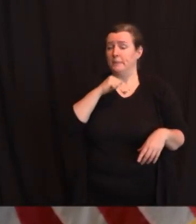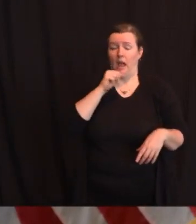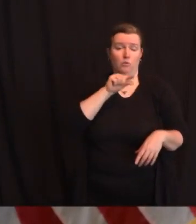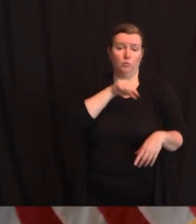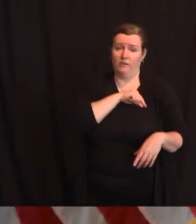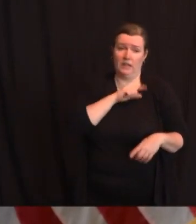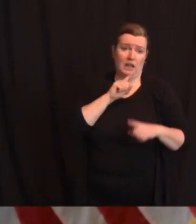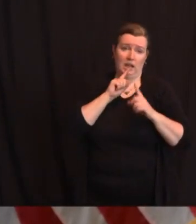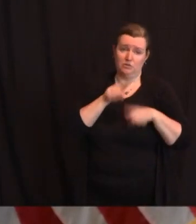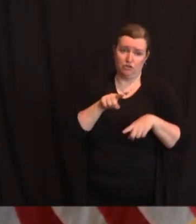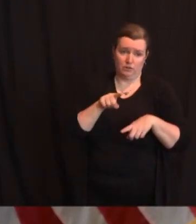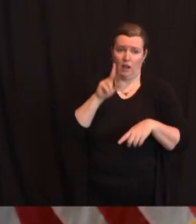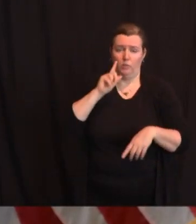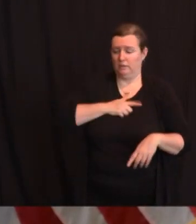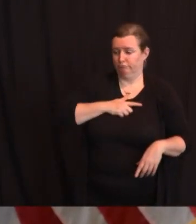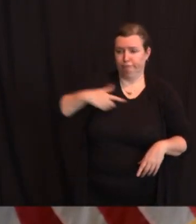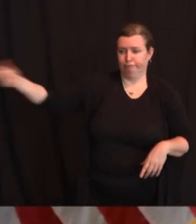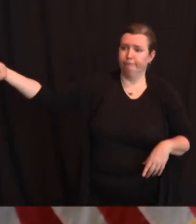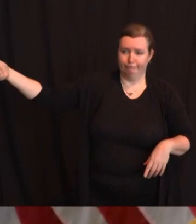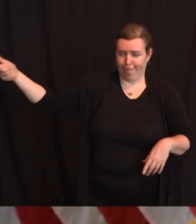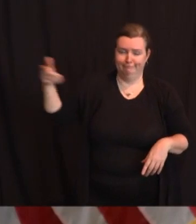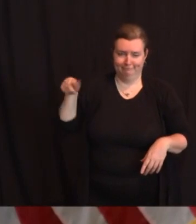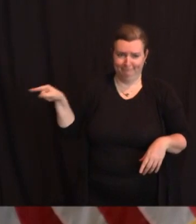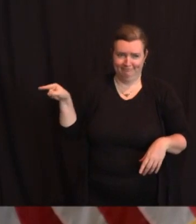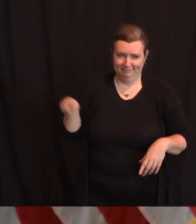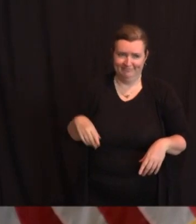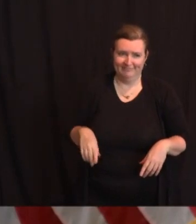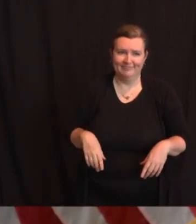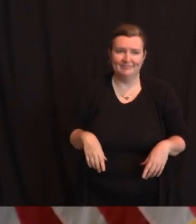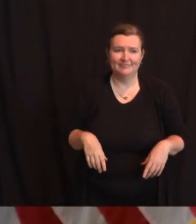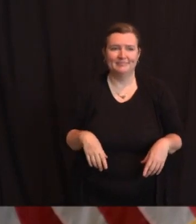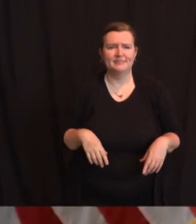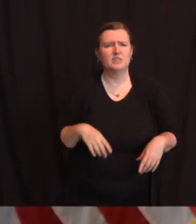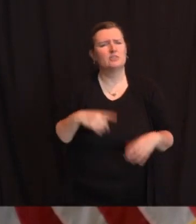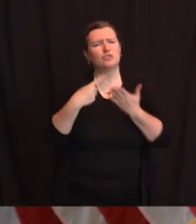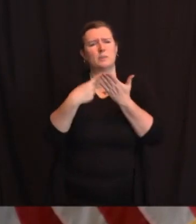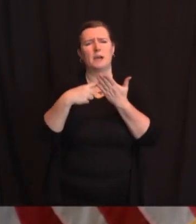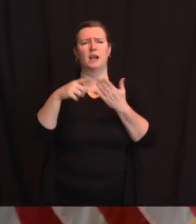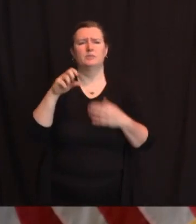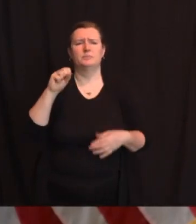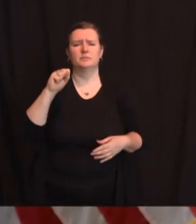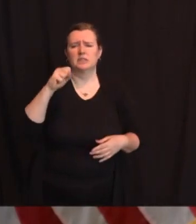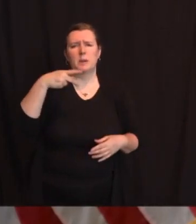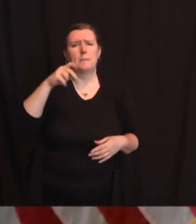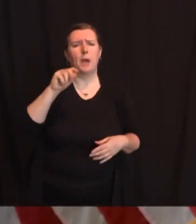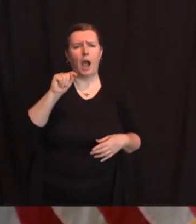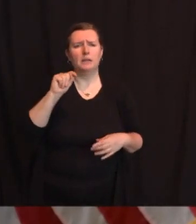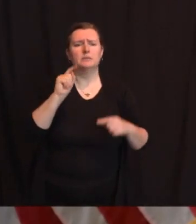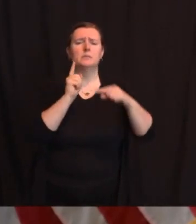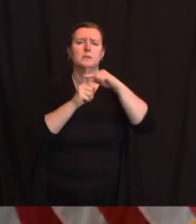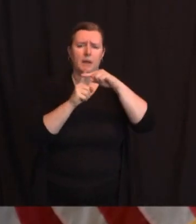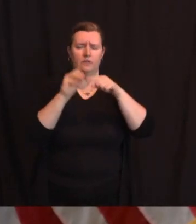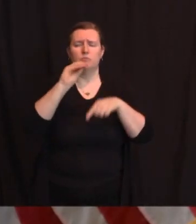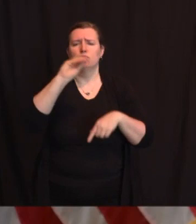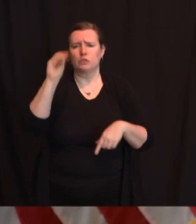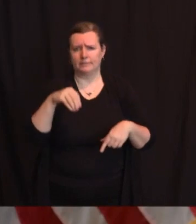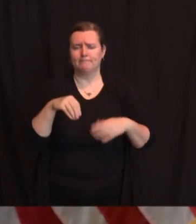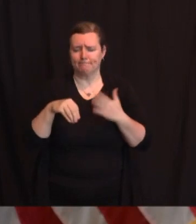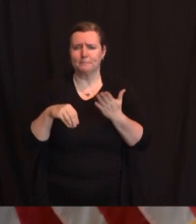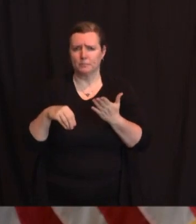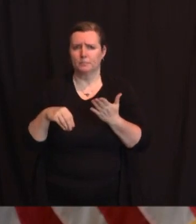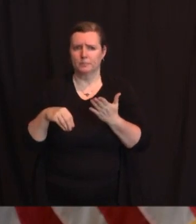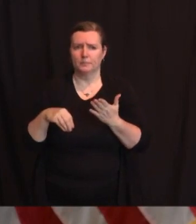Remember when we talked about, Judy, when you and I hit spot positivity, that was as of specimens given on Friday, and we had